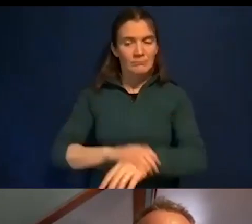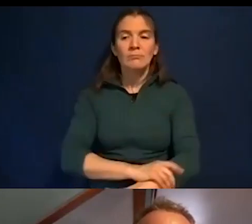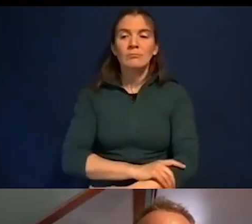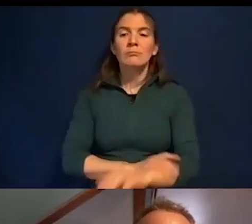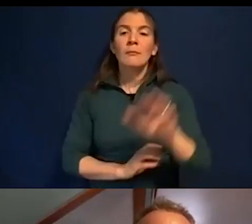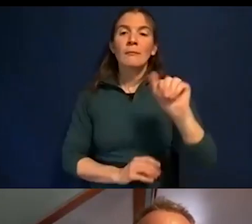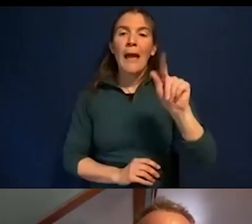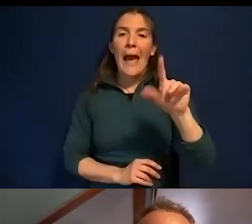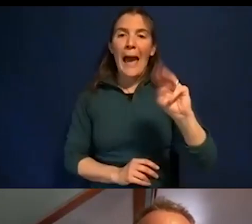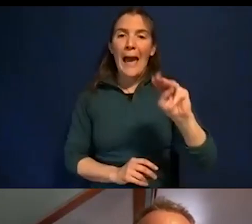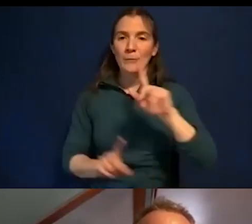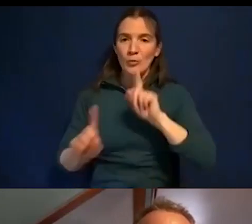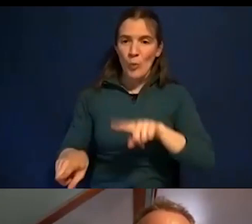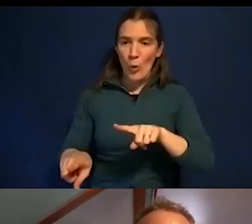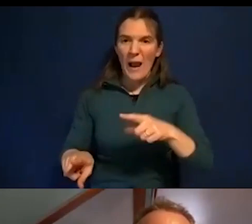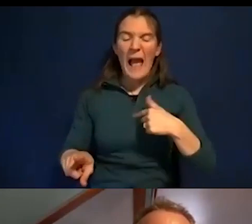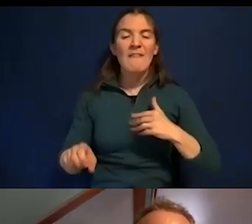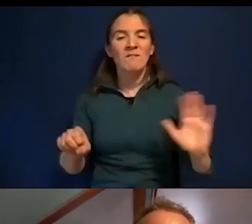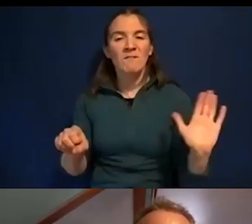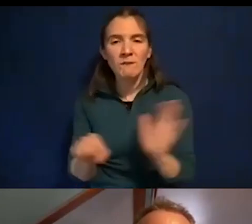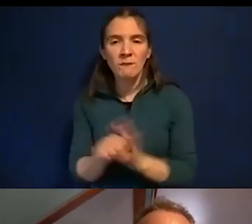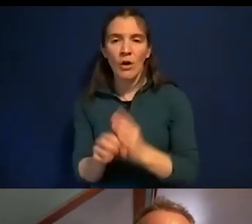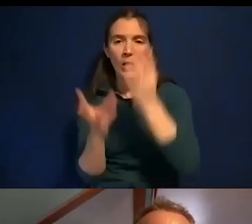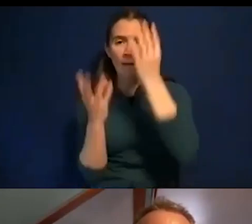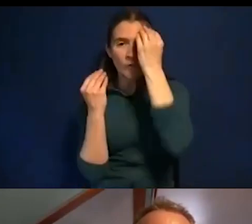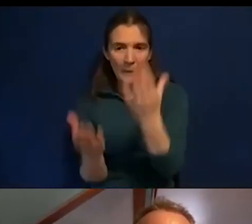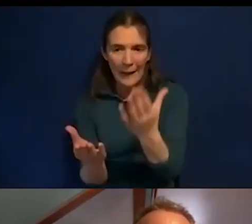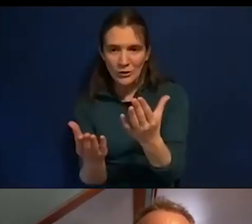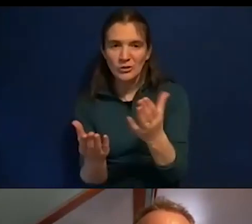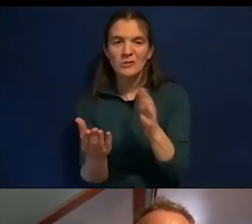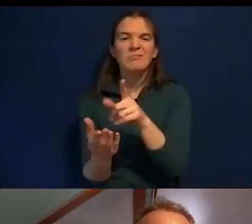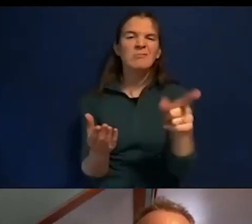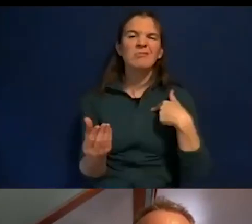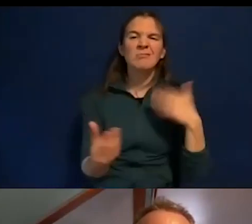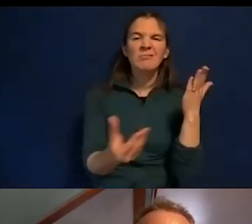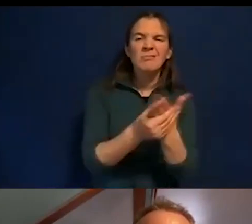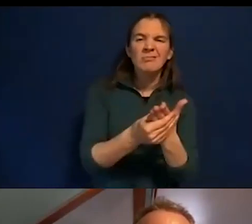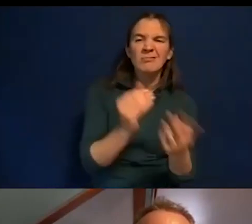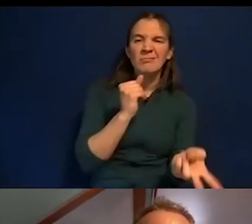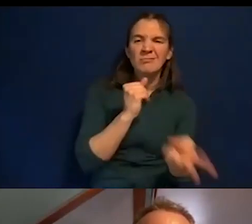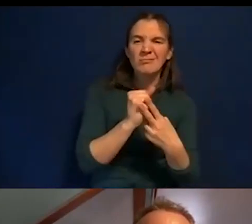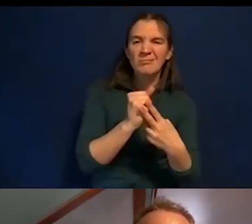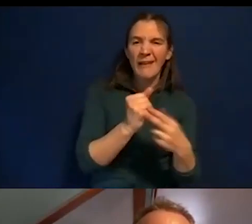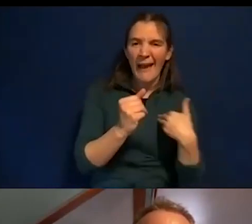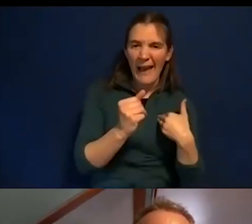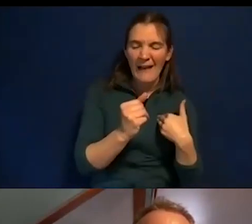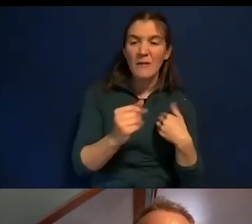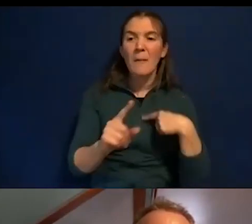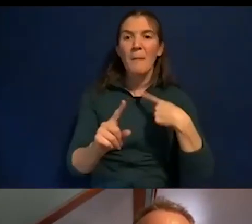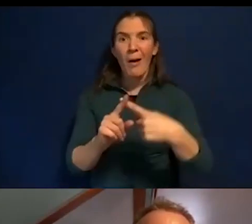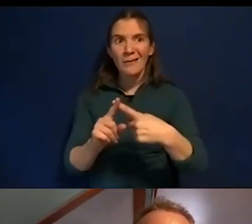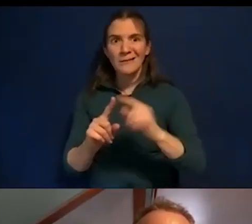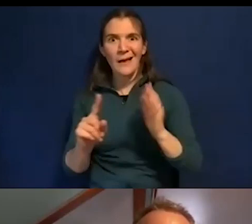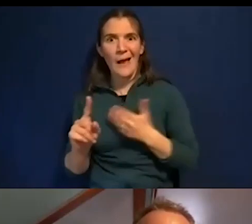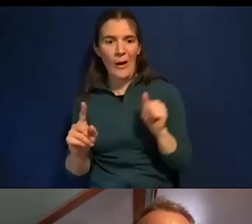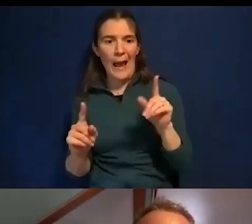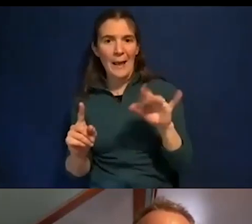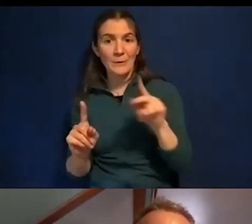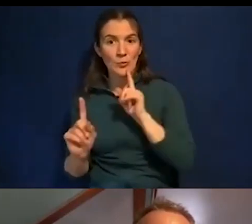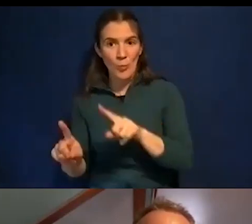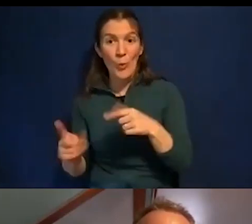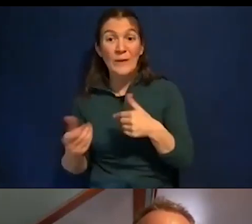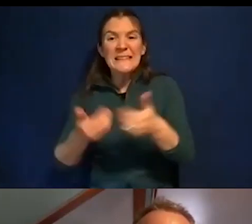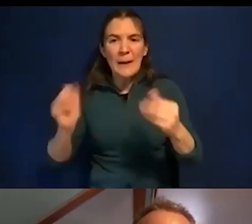administrative report, there's not only full backup materials in the select board's backup for each of these different items, but in the administrative report, there's actually a